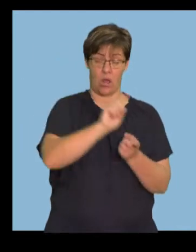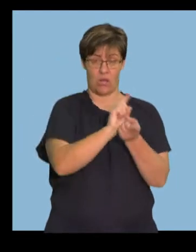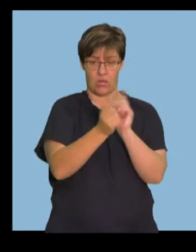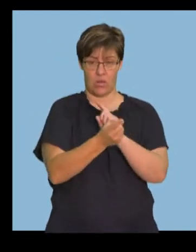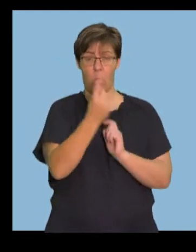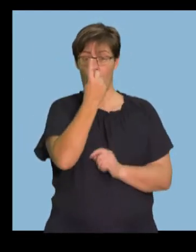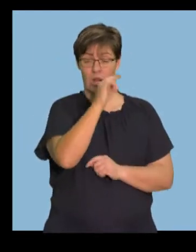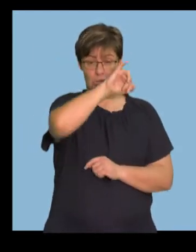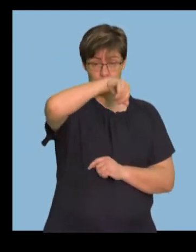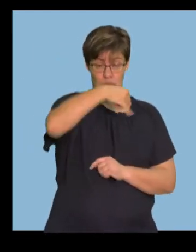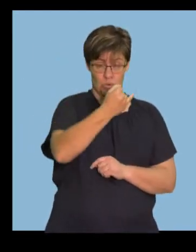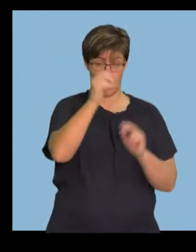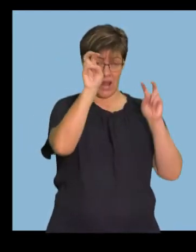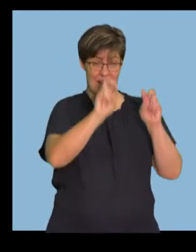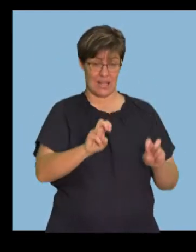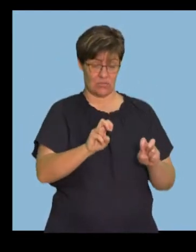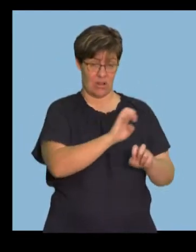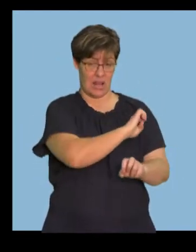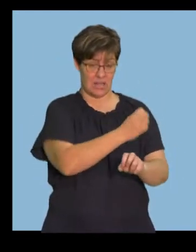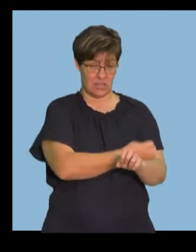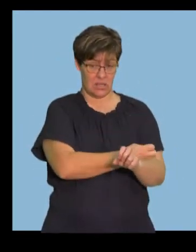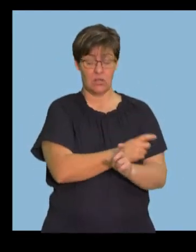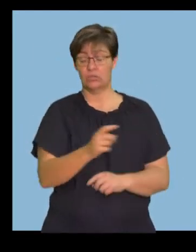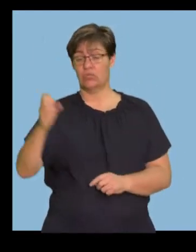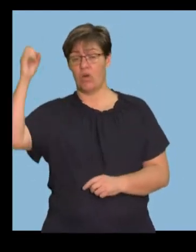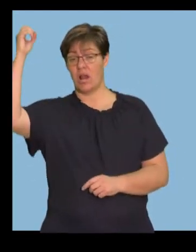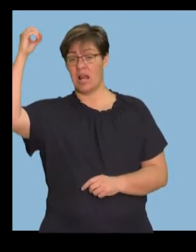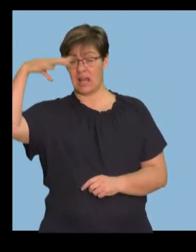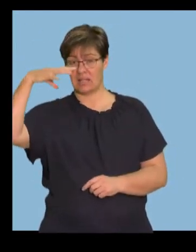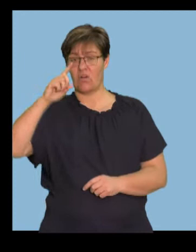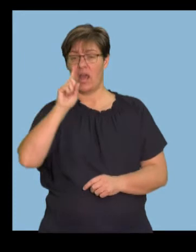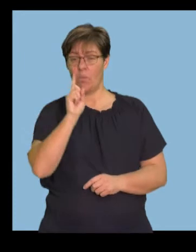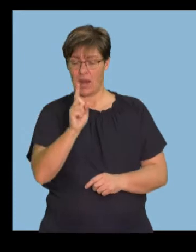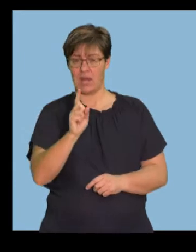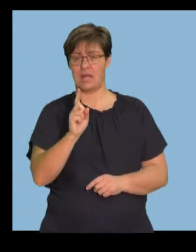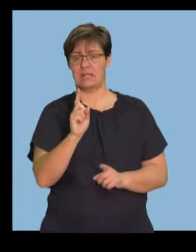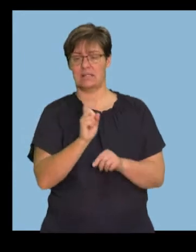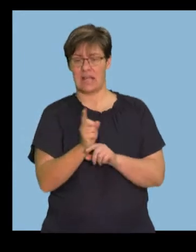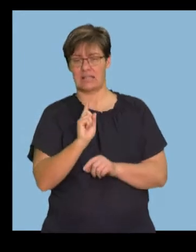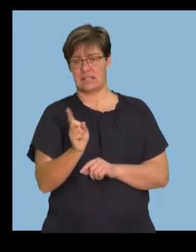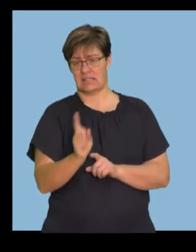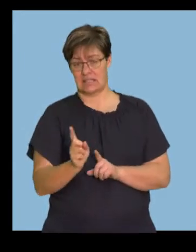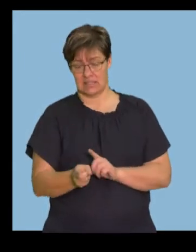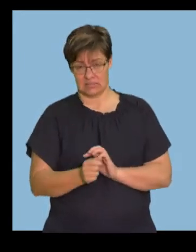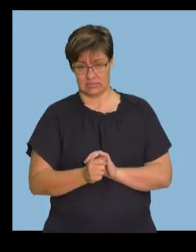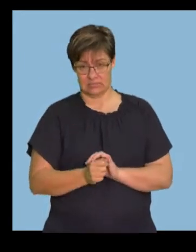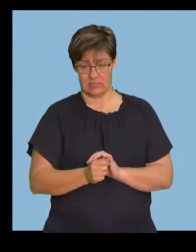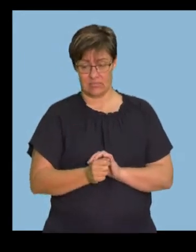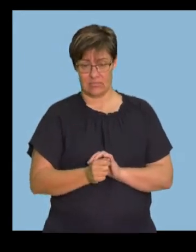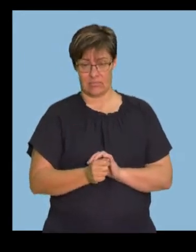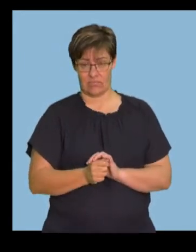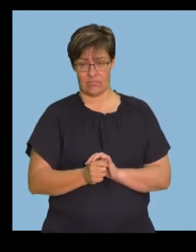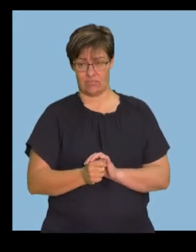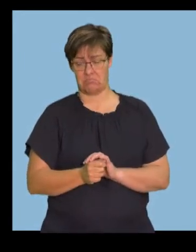bulb converts 1 joule of electrical energy to light energy for every second, okay? So